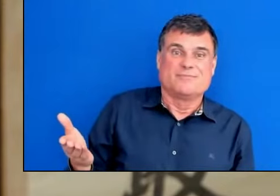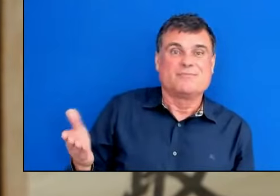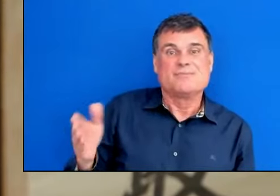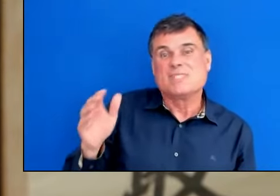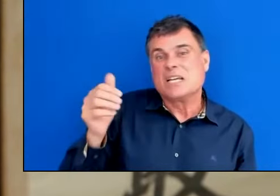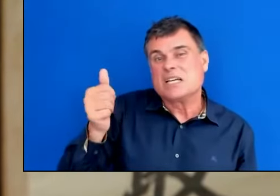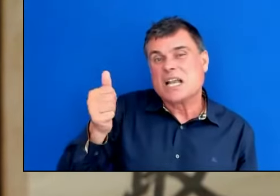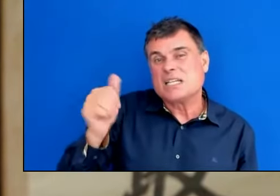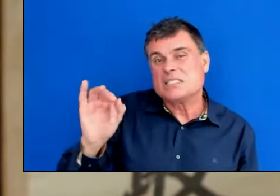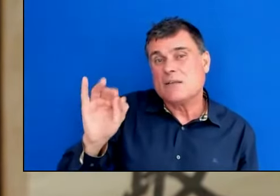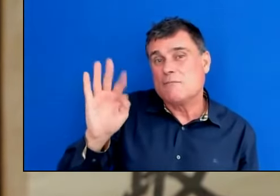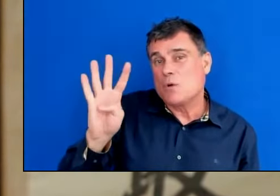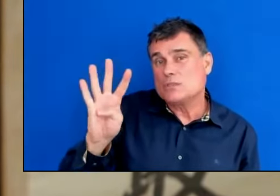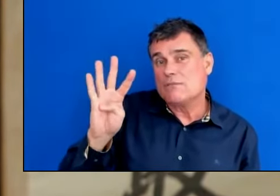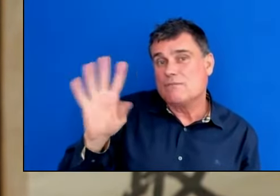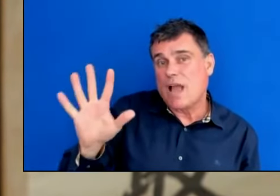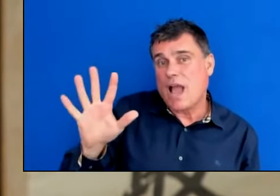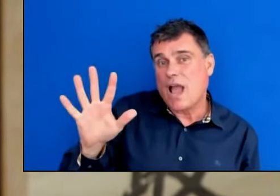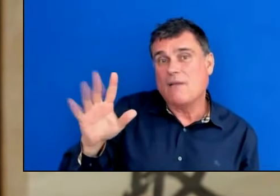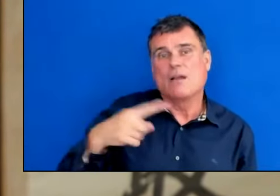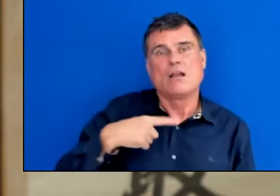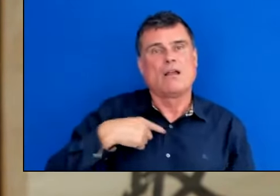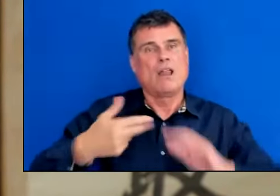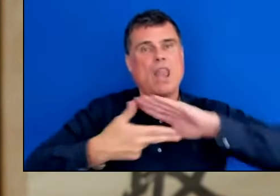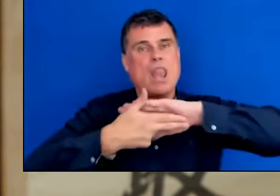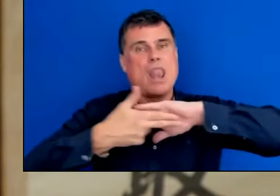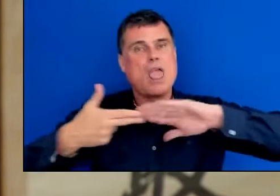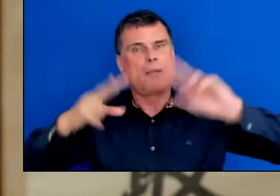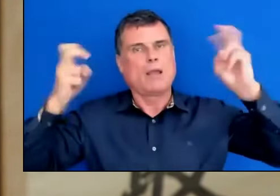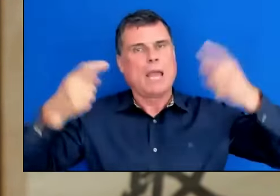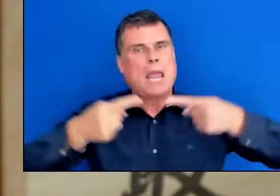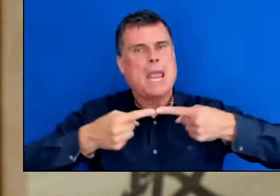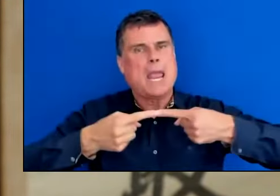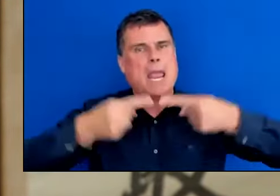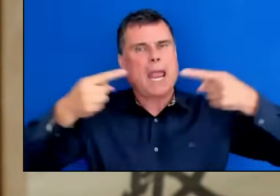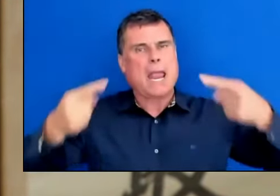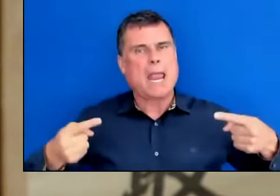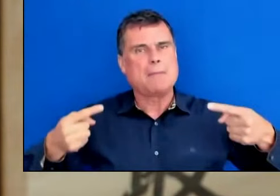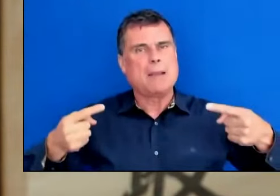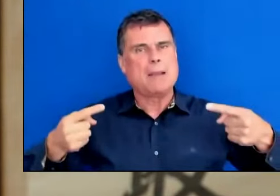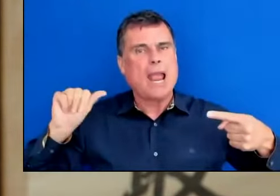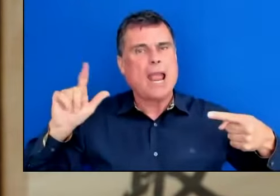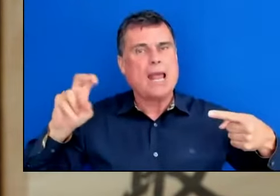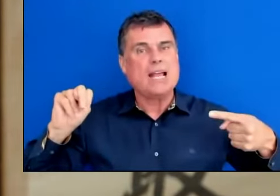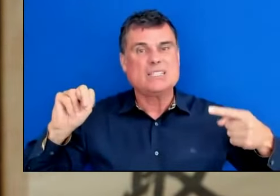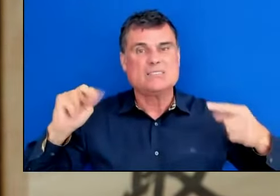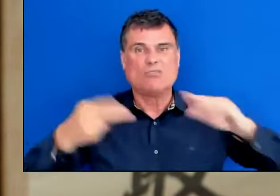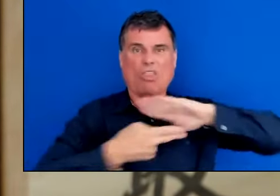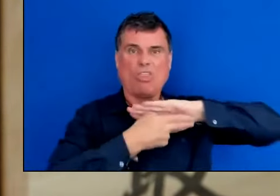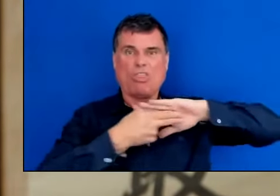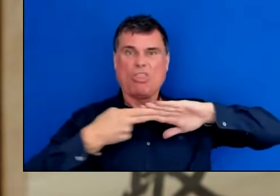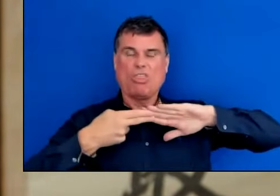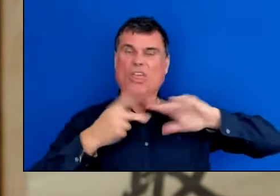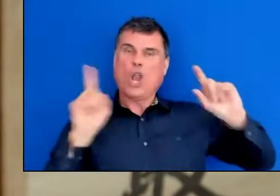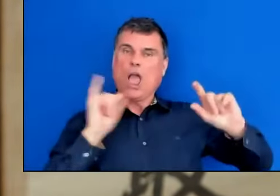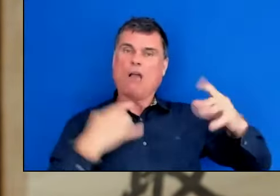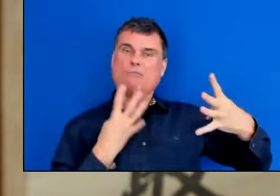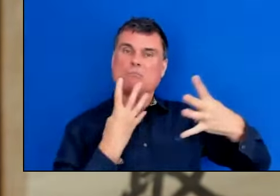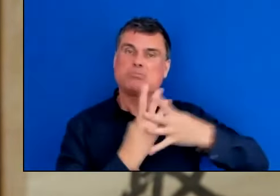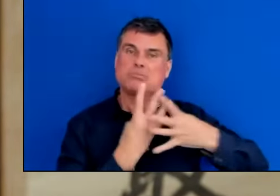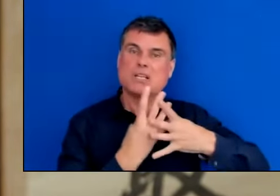1945, we were labeled enemy aliens and kept like prisoners of war in our own